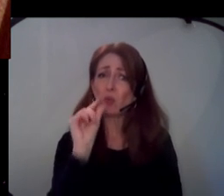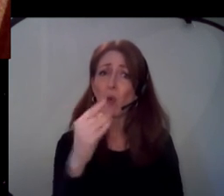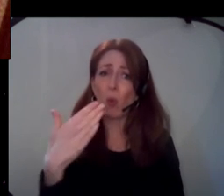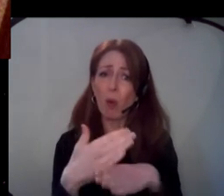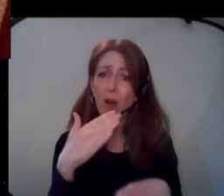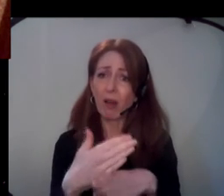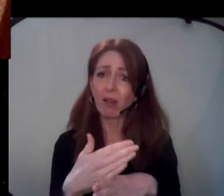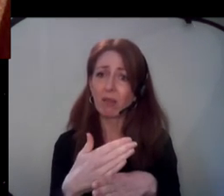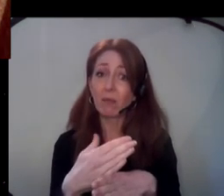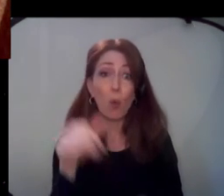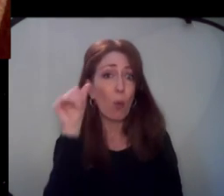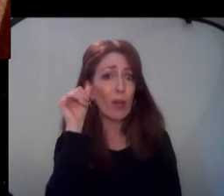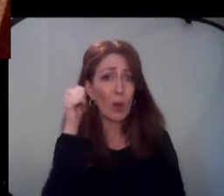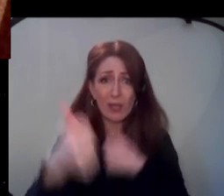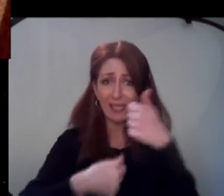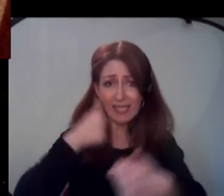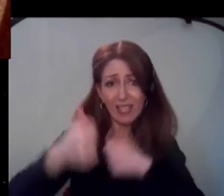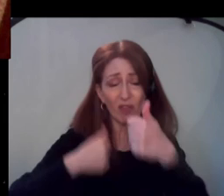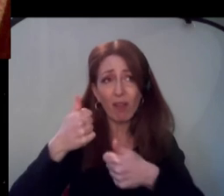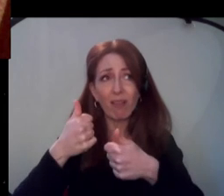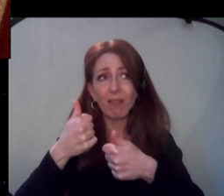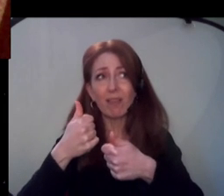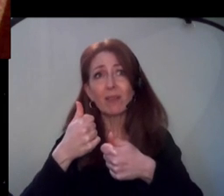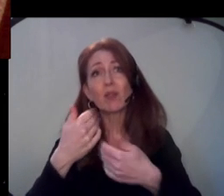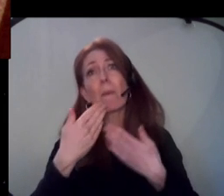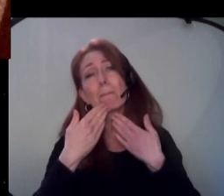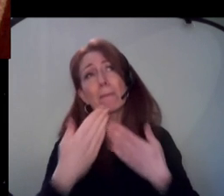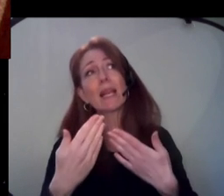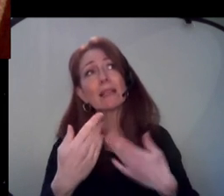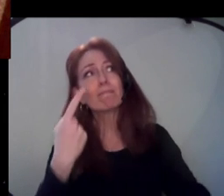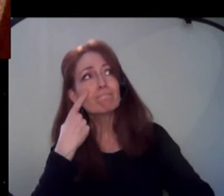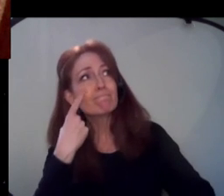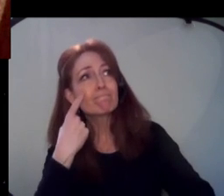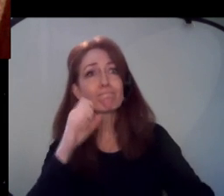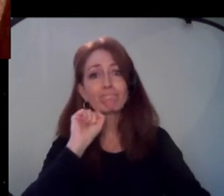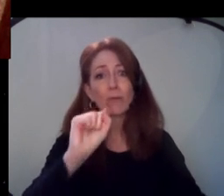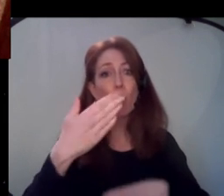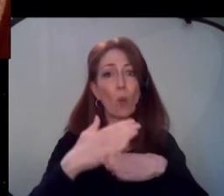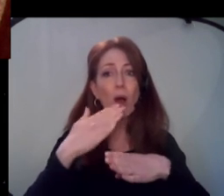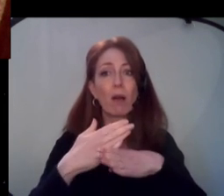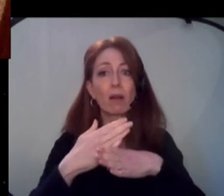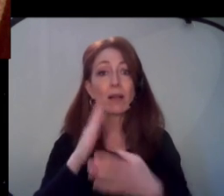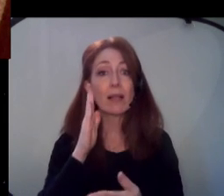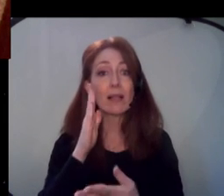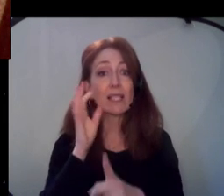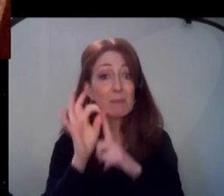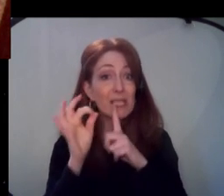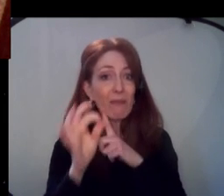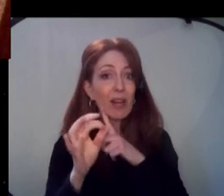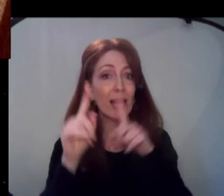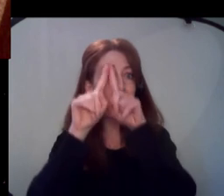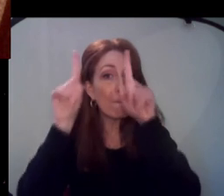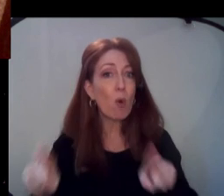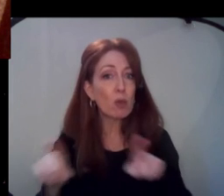successful we know she was and how celebrated we know she was in her lifetime. So keep your eyes peeled, in particular for her portraits. We have one or